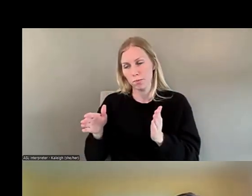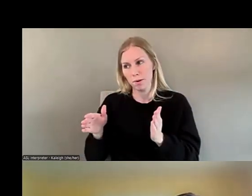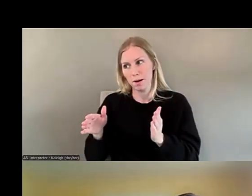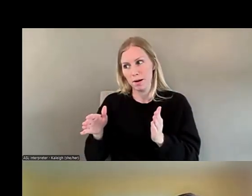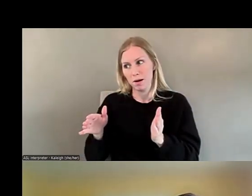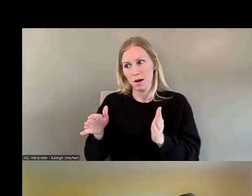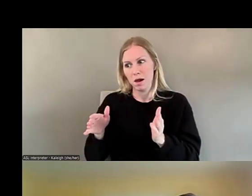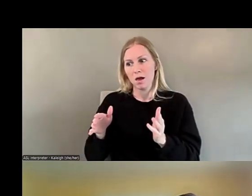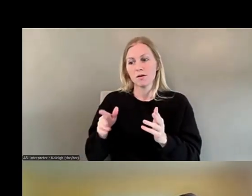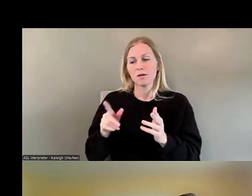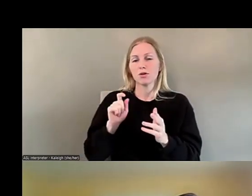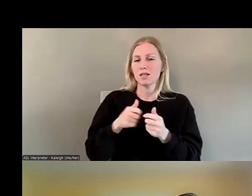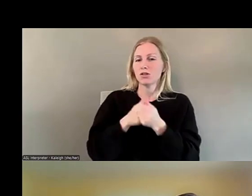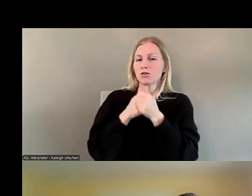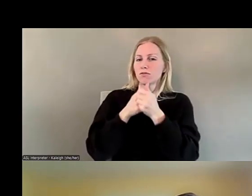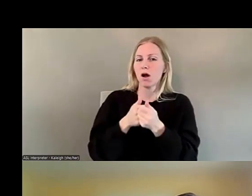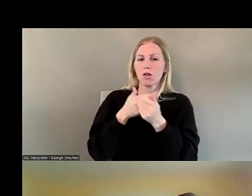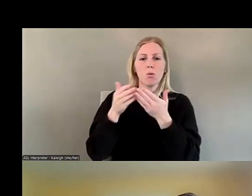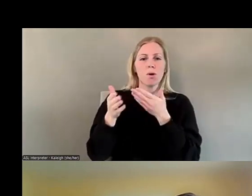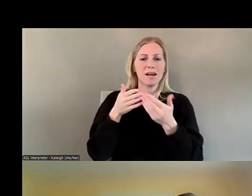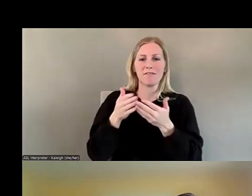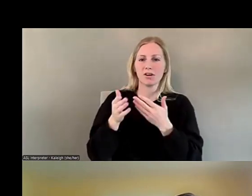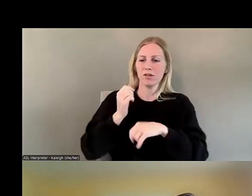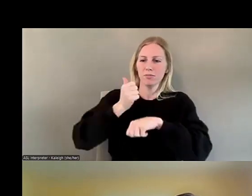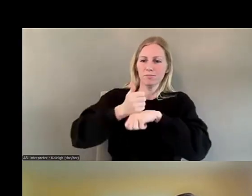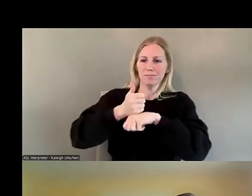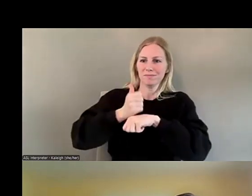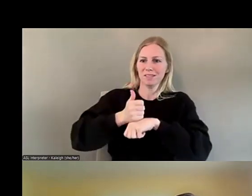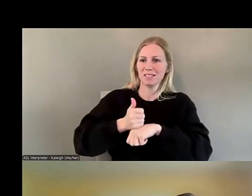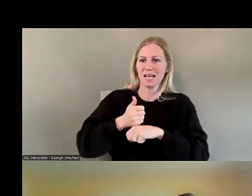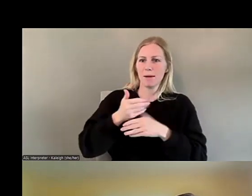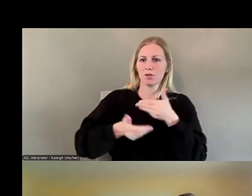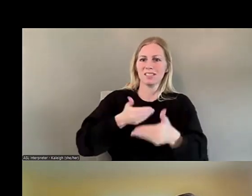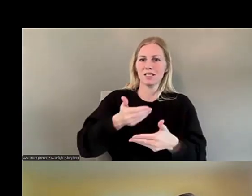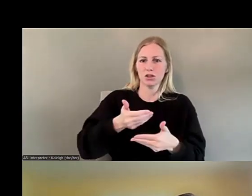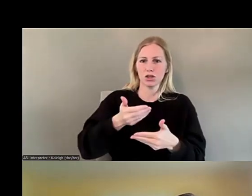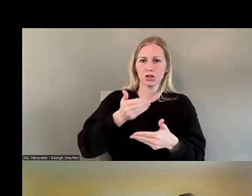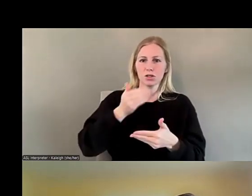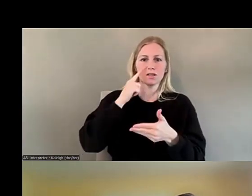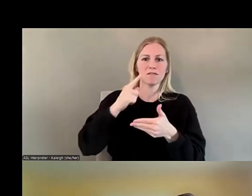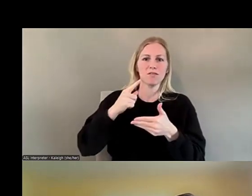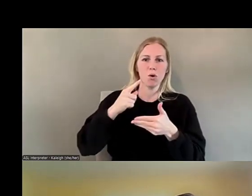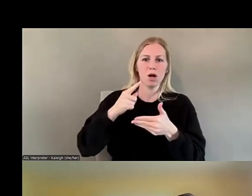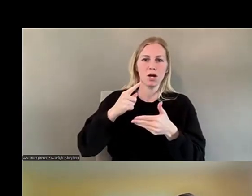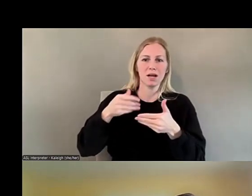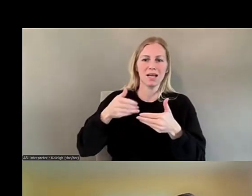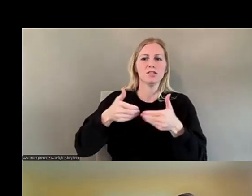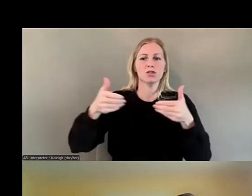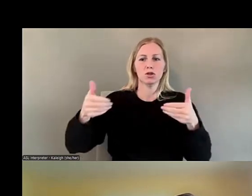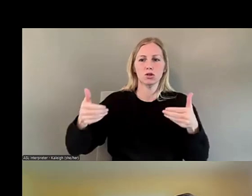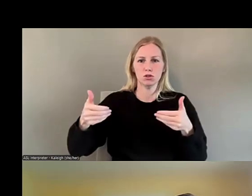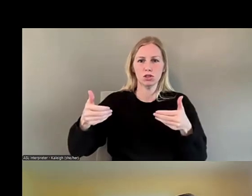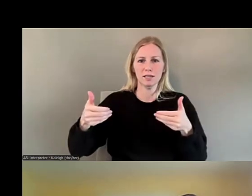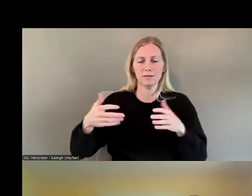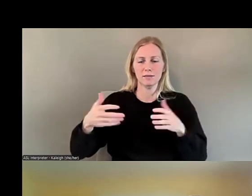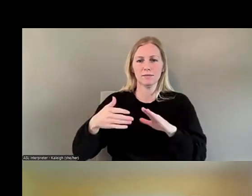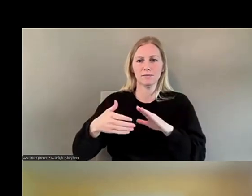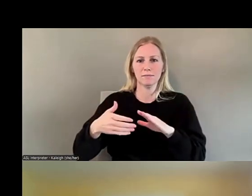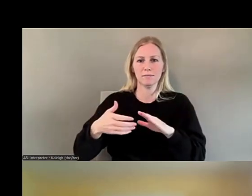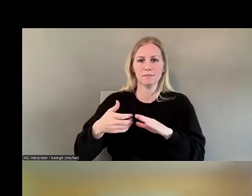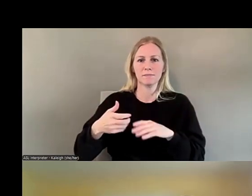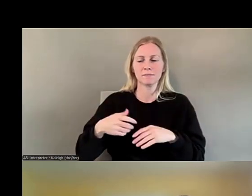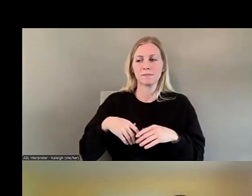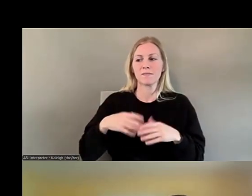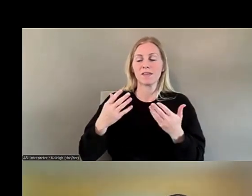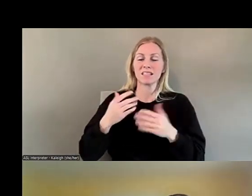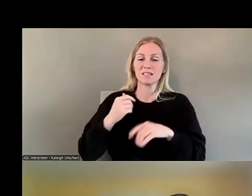the prescribed procedures are for a seclusion and for a restraint. And that may mean that based on the level and